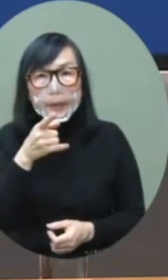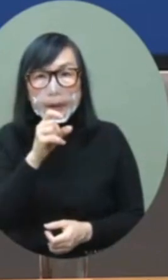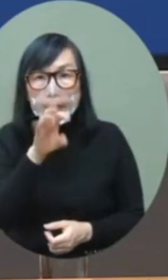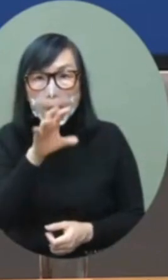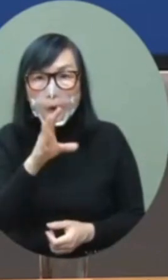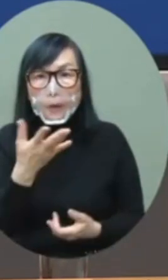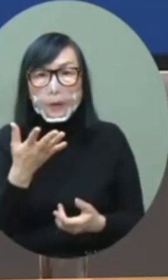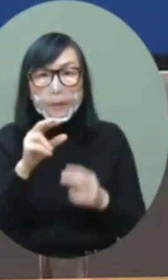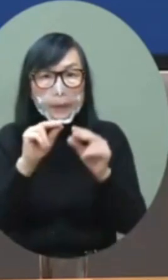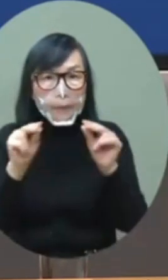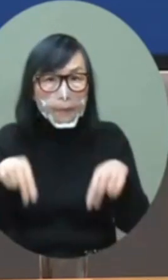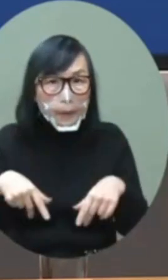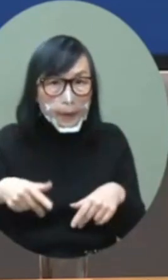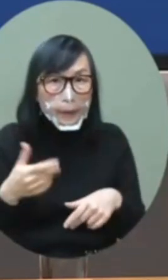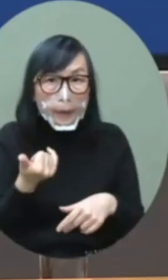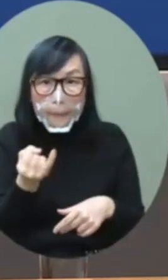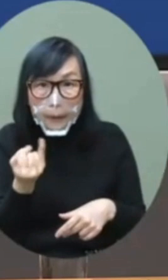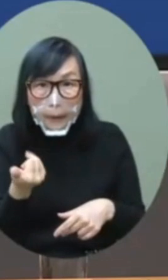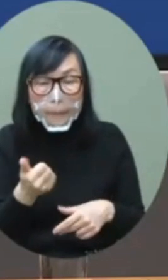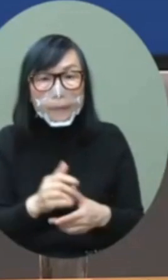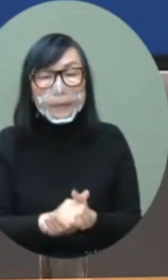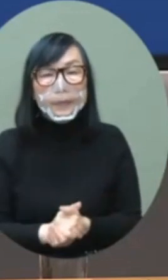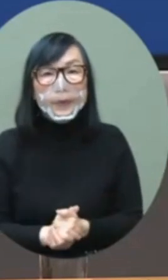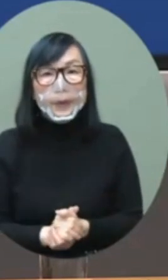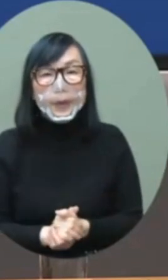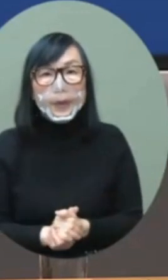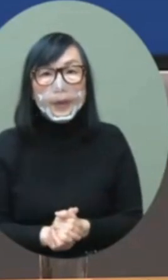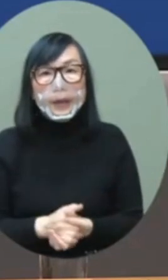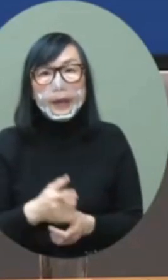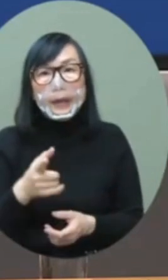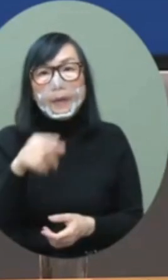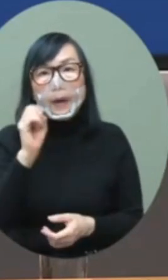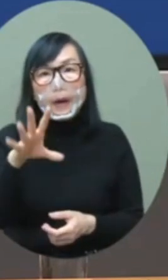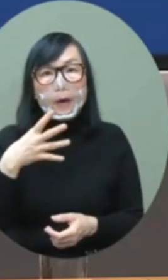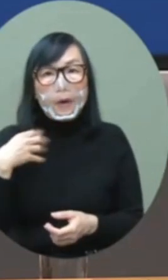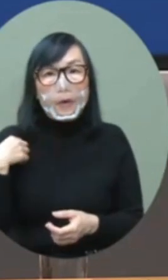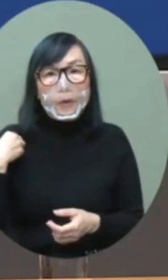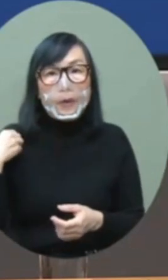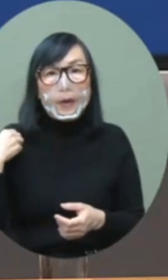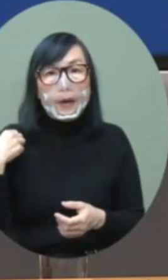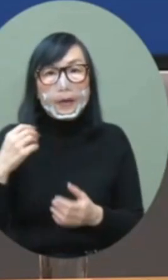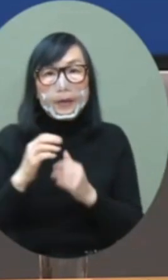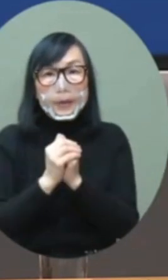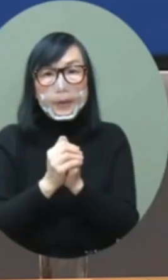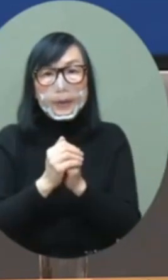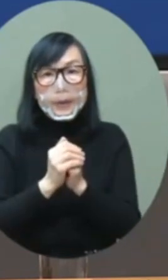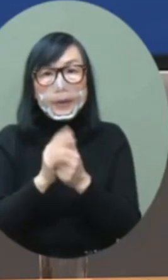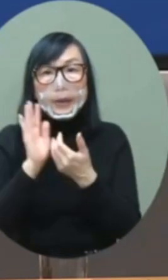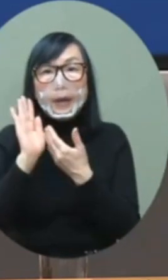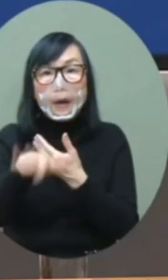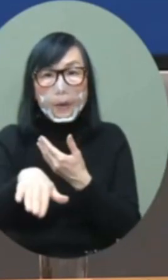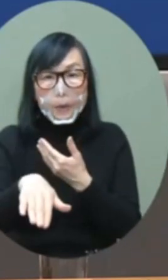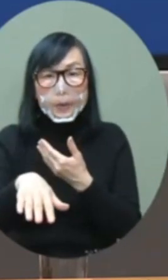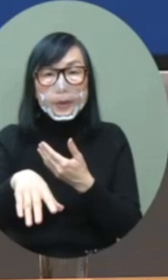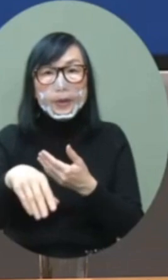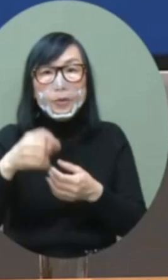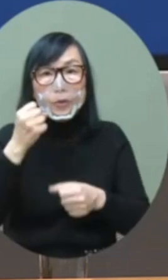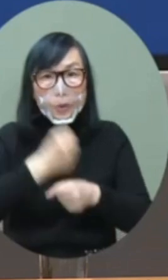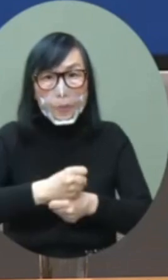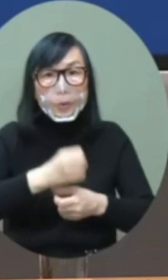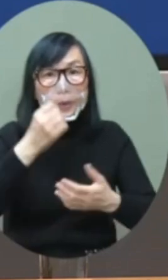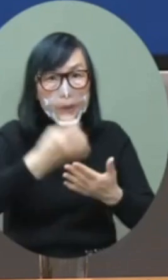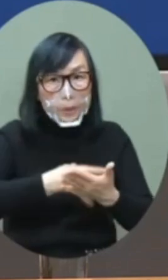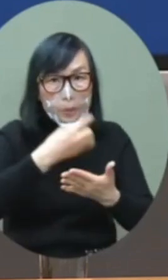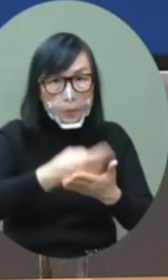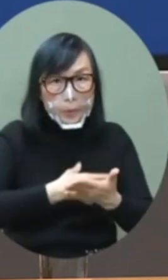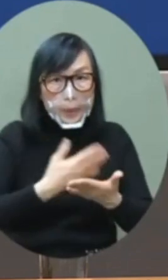the social distancing measures after the Chinese New Year. That was not accurate. We announced